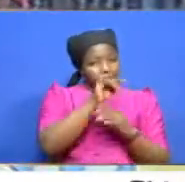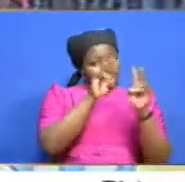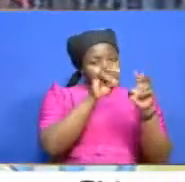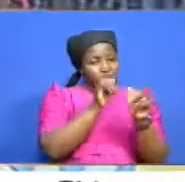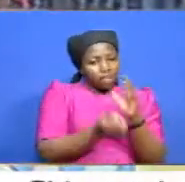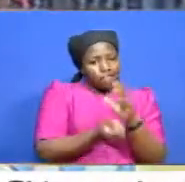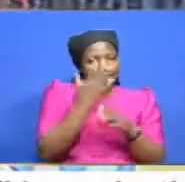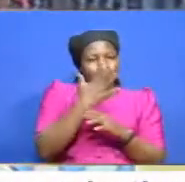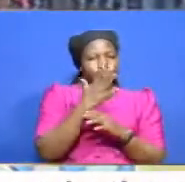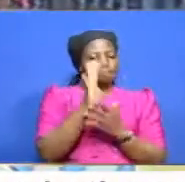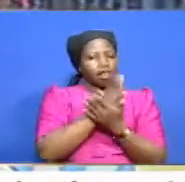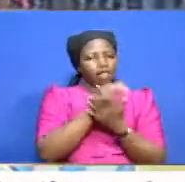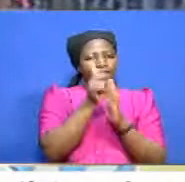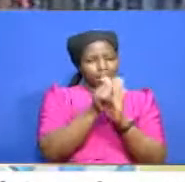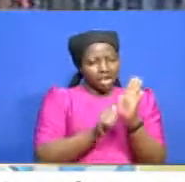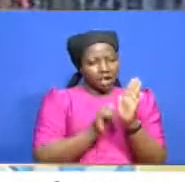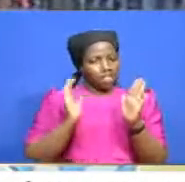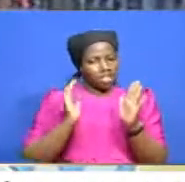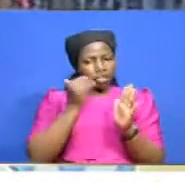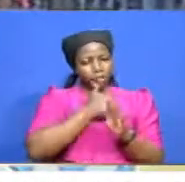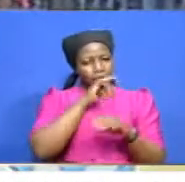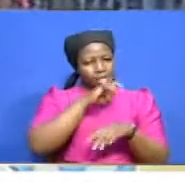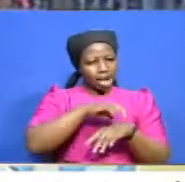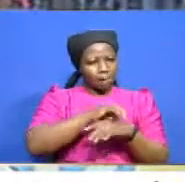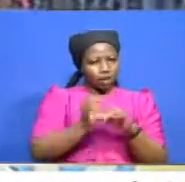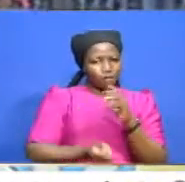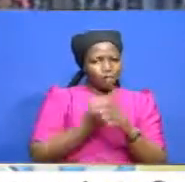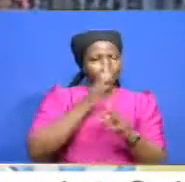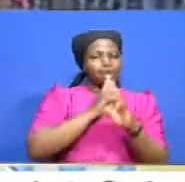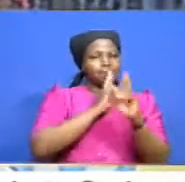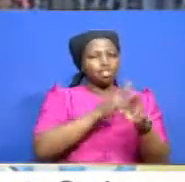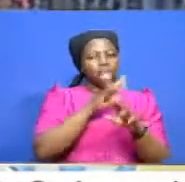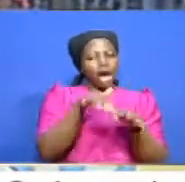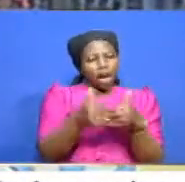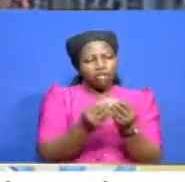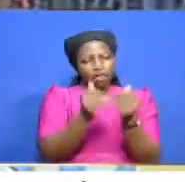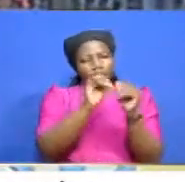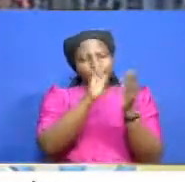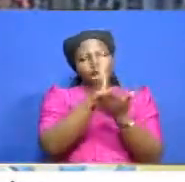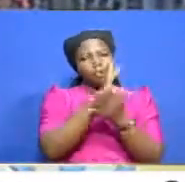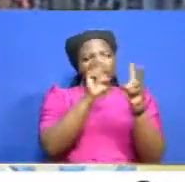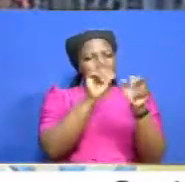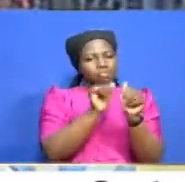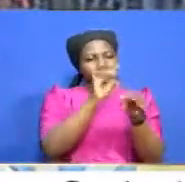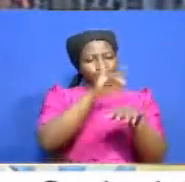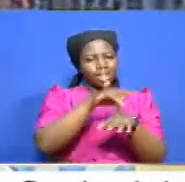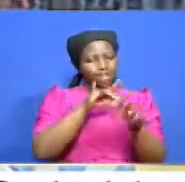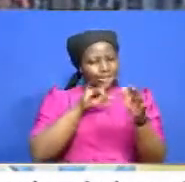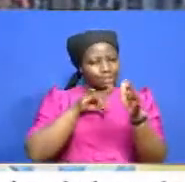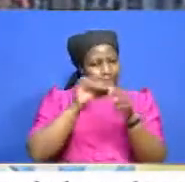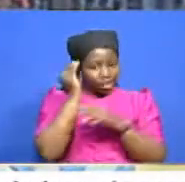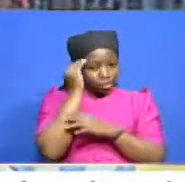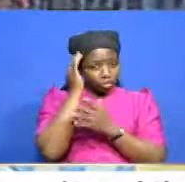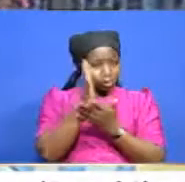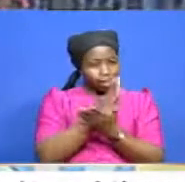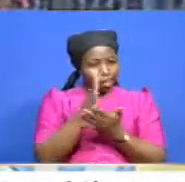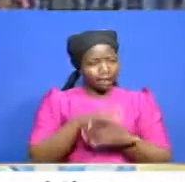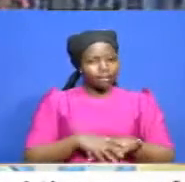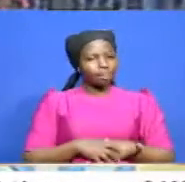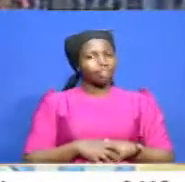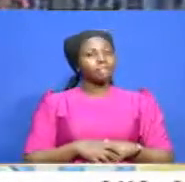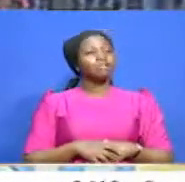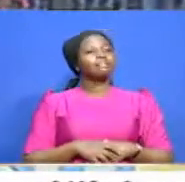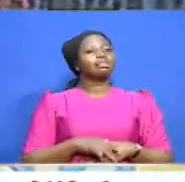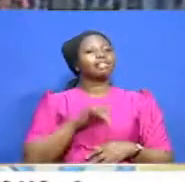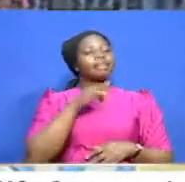you are coming up with a report on how to address some of the issues that are being faced in the education sector. What was said and what should teachers